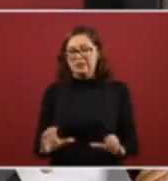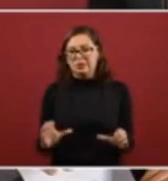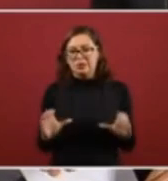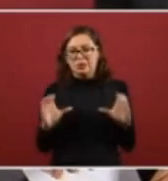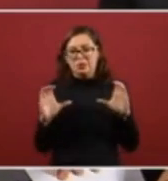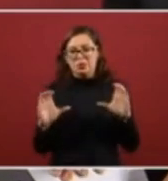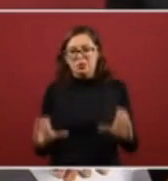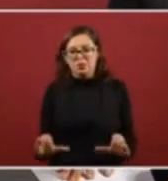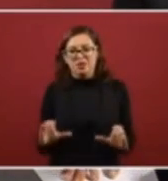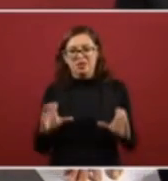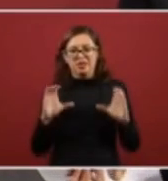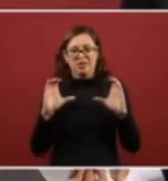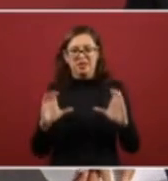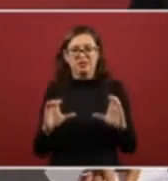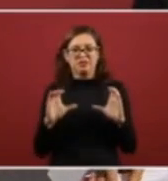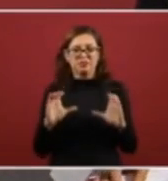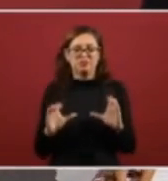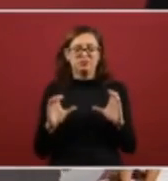that there be